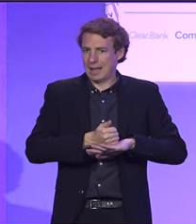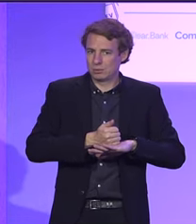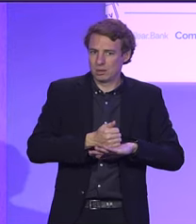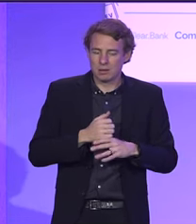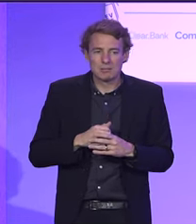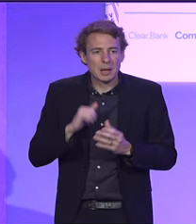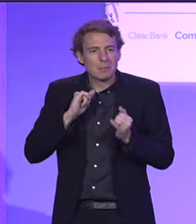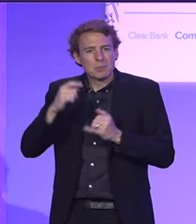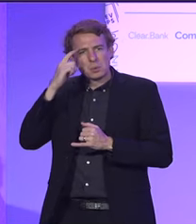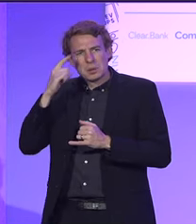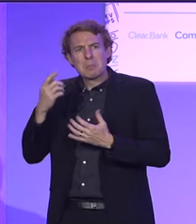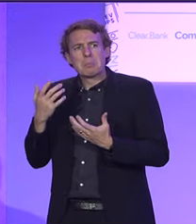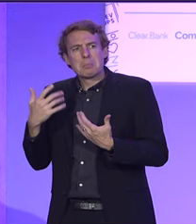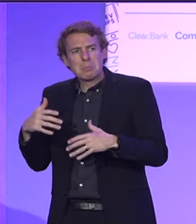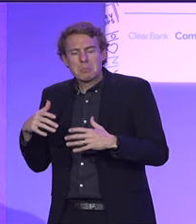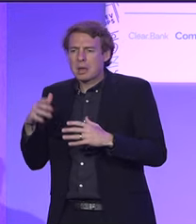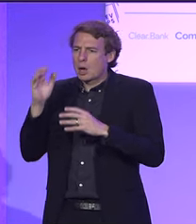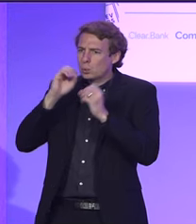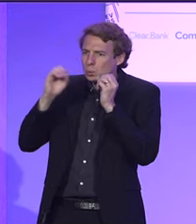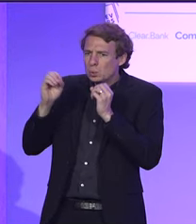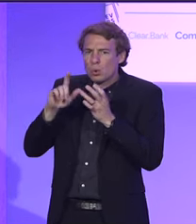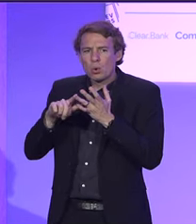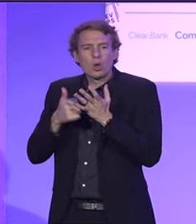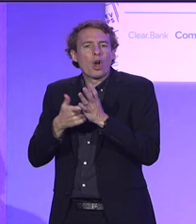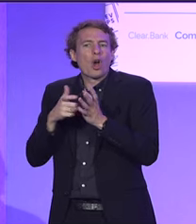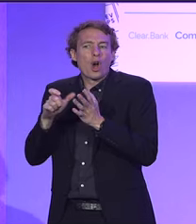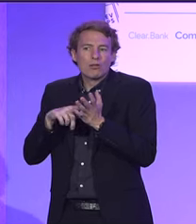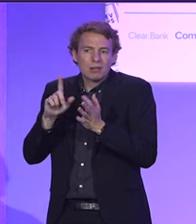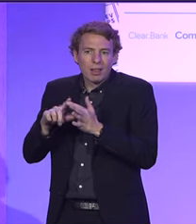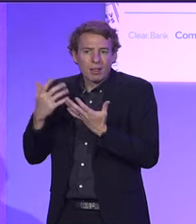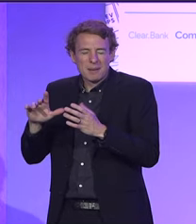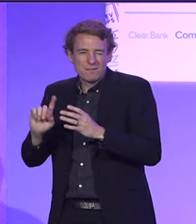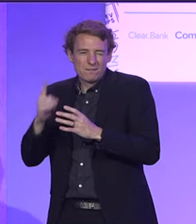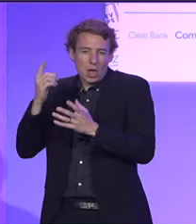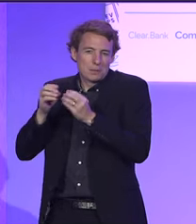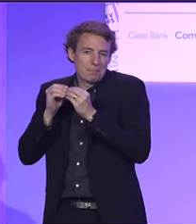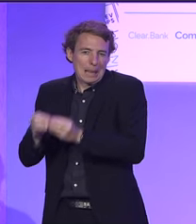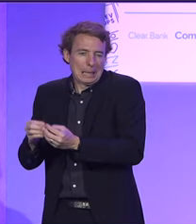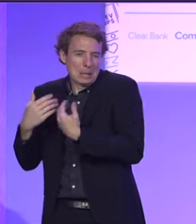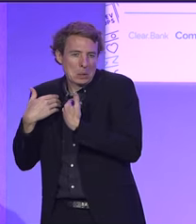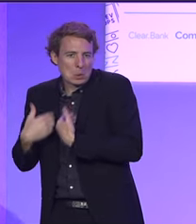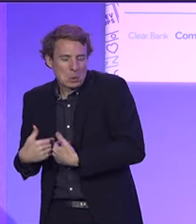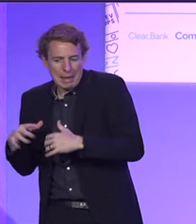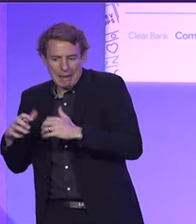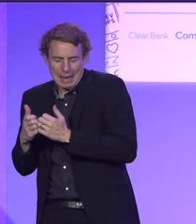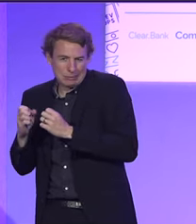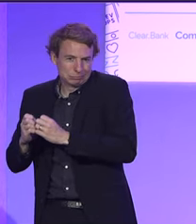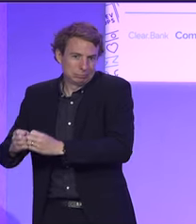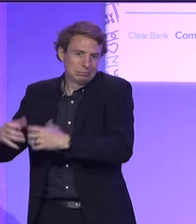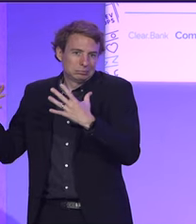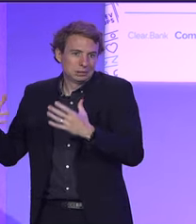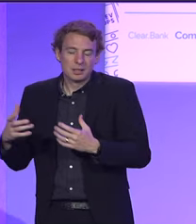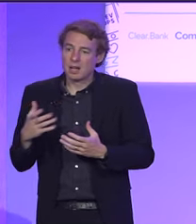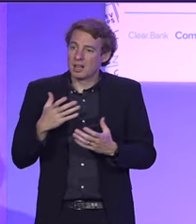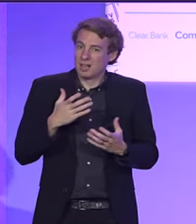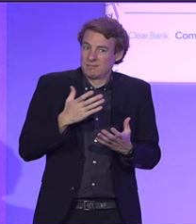Oracle or whoever made their first billion. But I'm a couple months into the role, and all I want to know is how to survive the first year